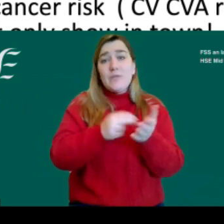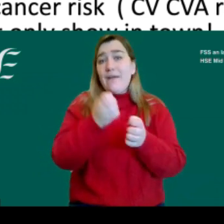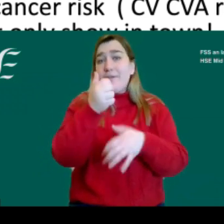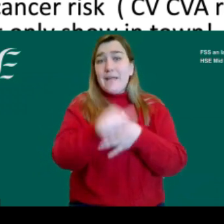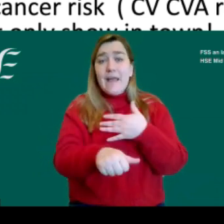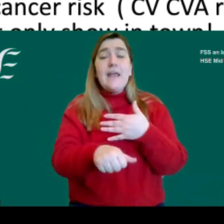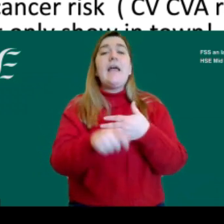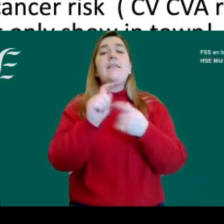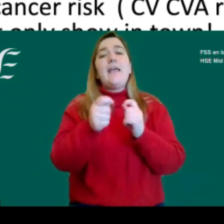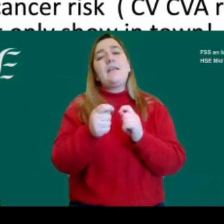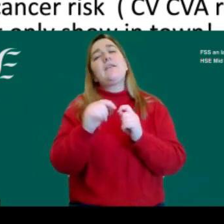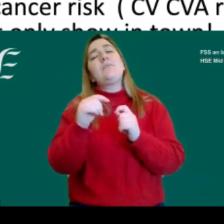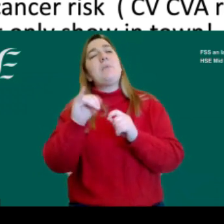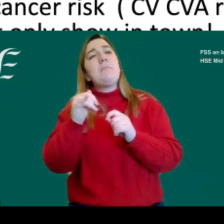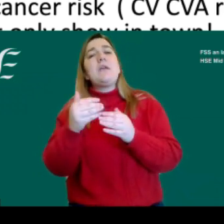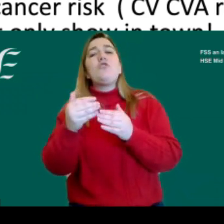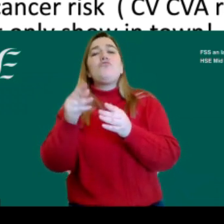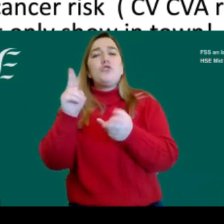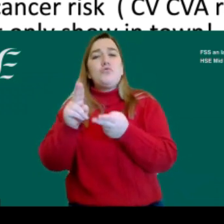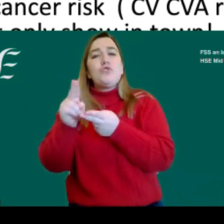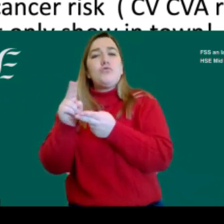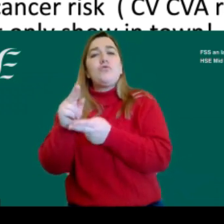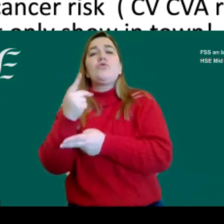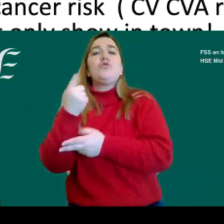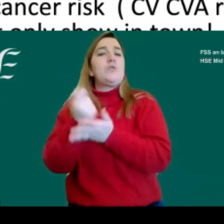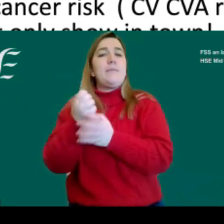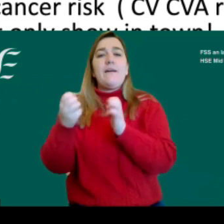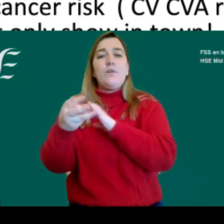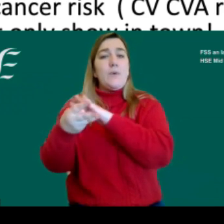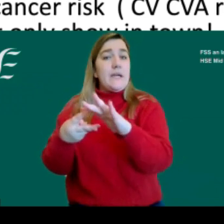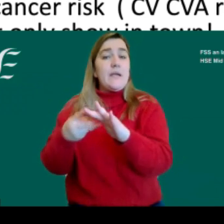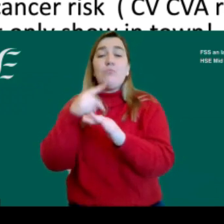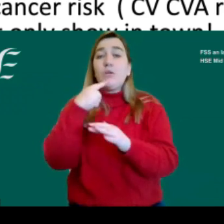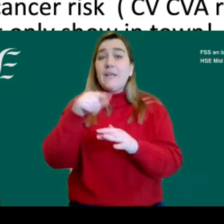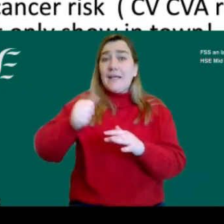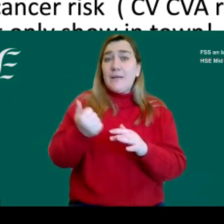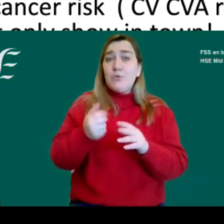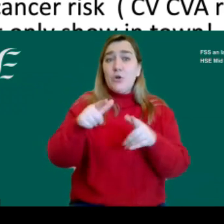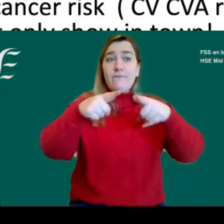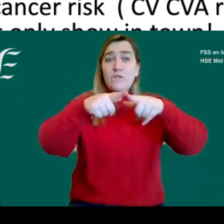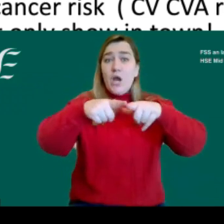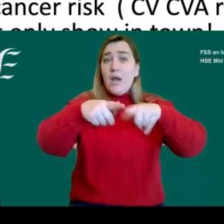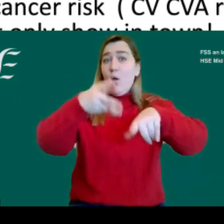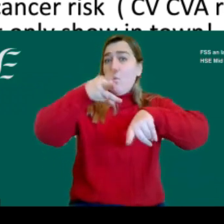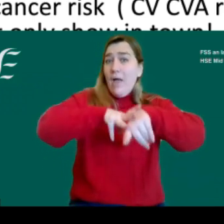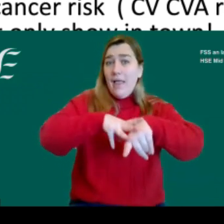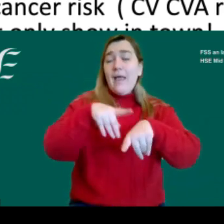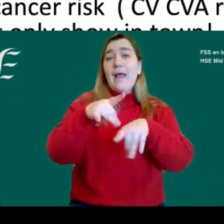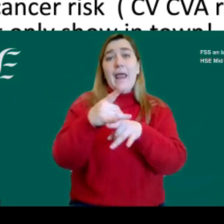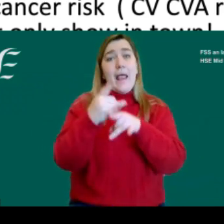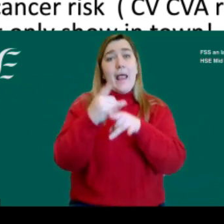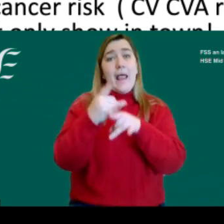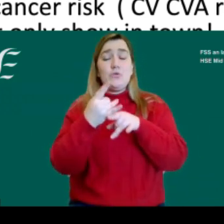vagina structurally well and healthy. And it's kind of, some people describe it as female Viagra, because it means that your vagina